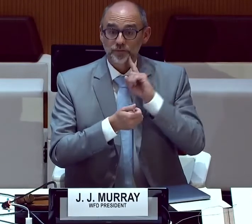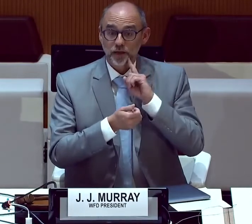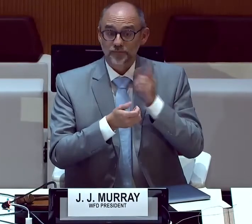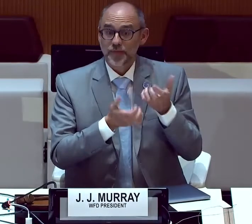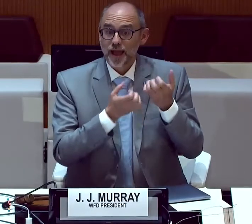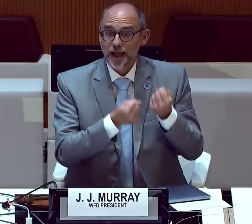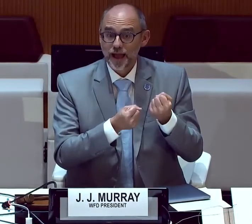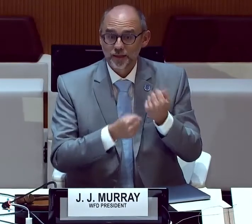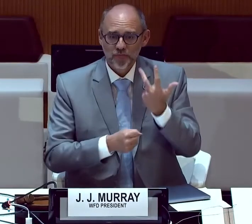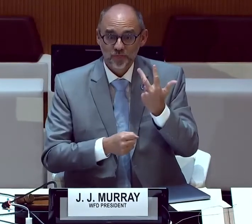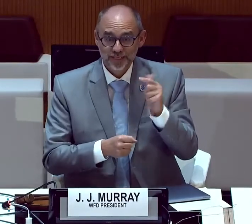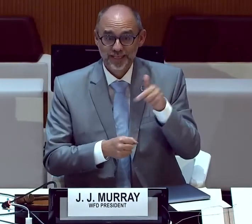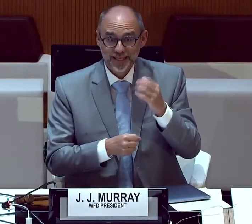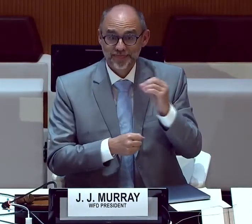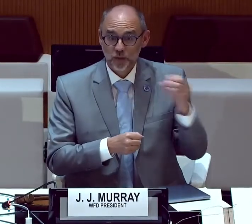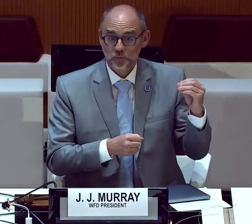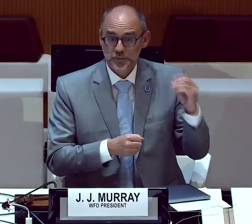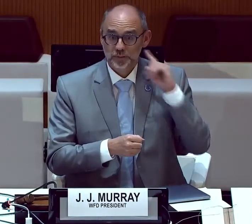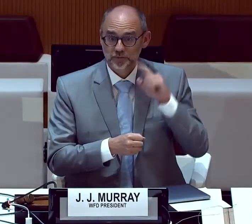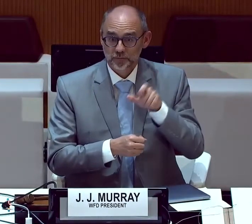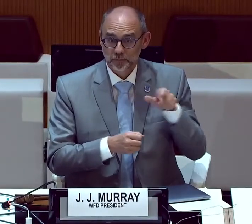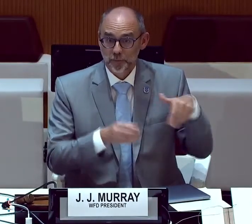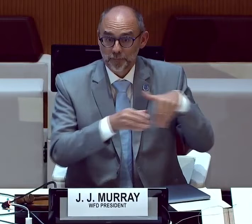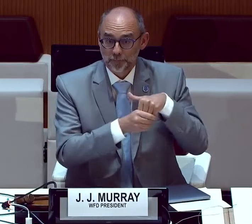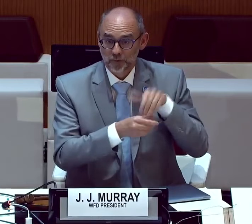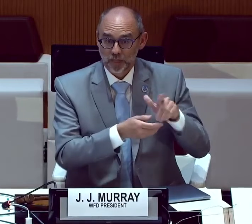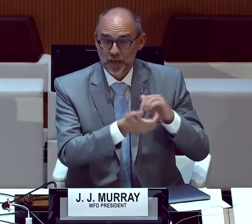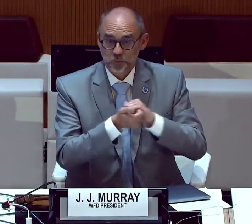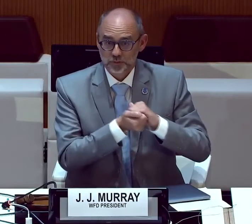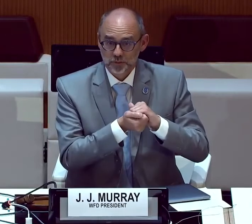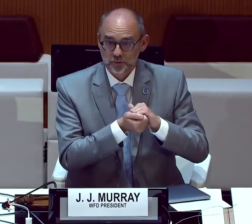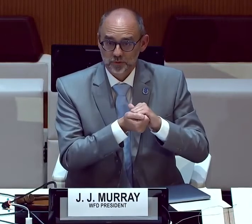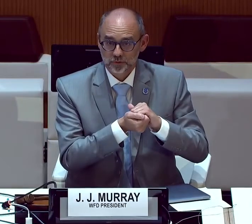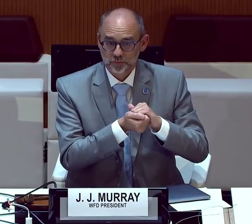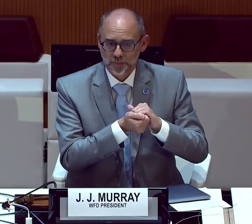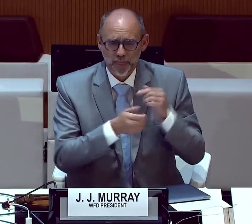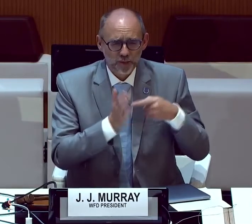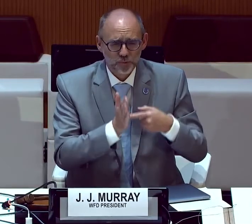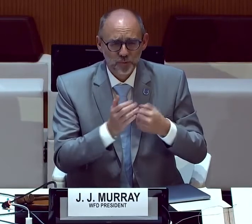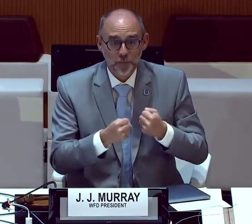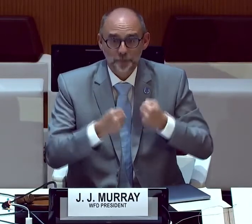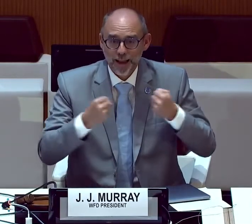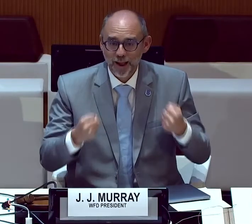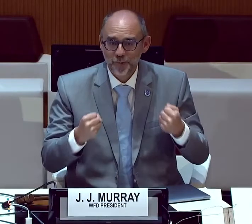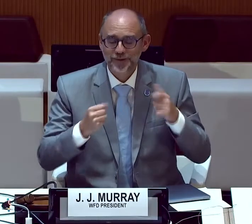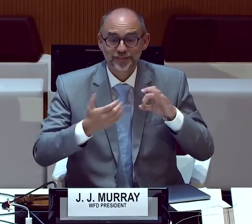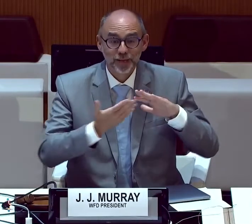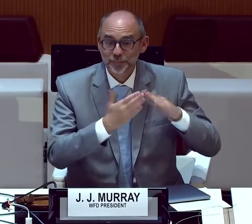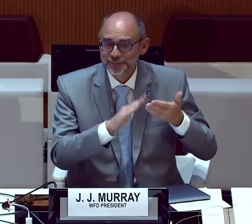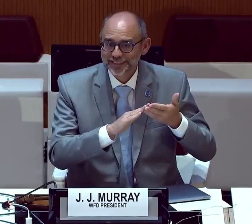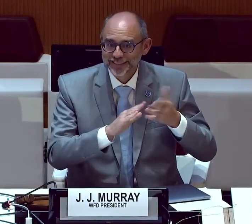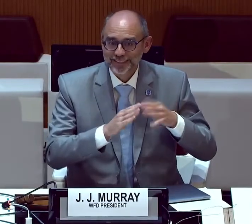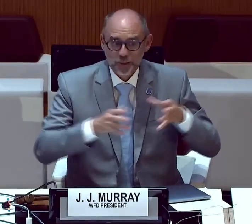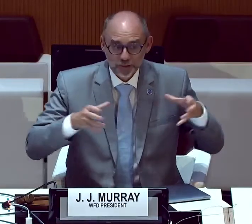The Namibian Association of the Deaf has 3,000 deaf people as members of their association. Now that shows